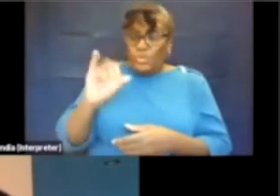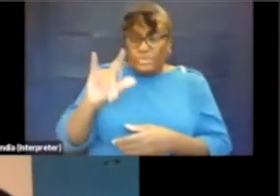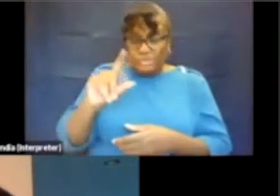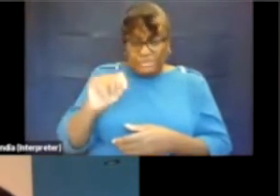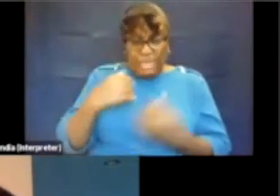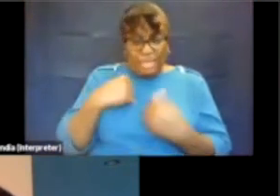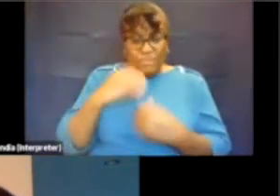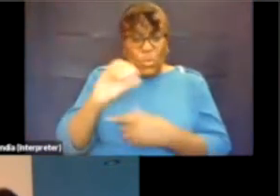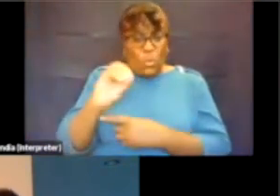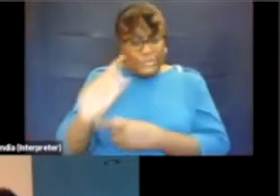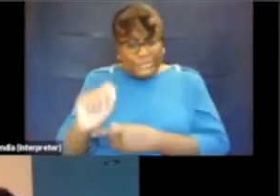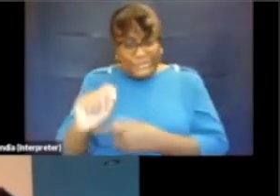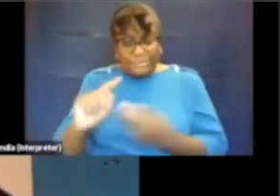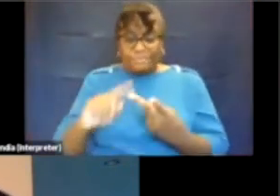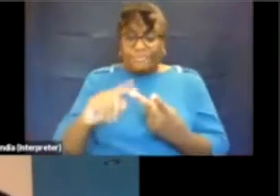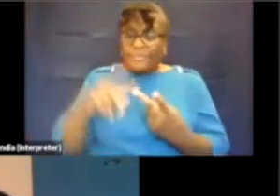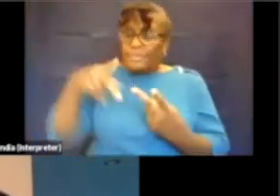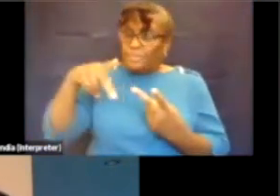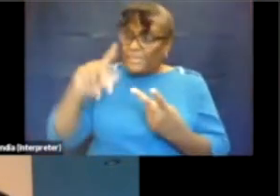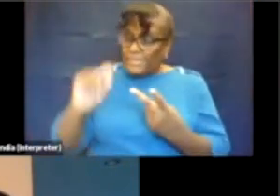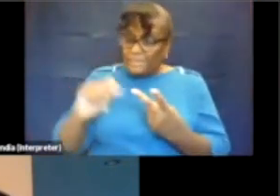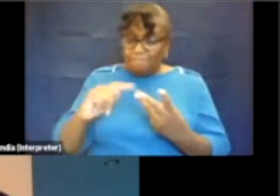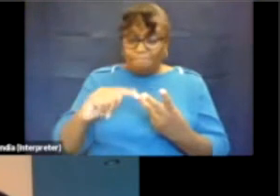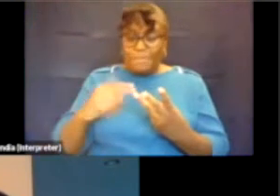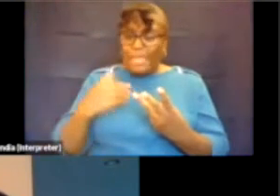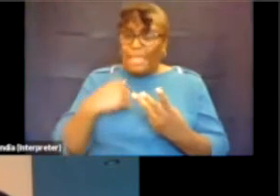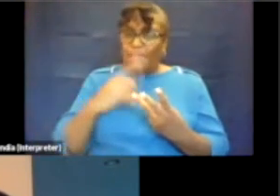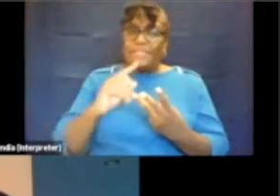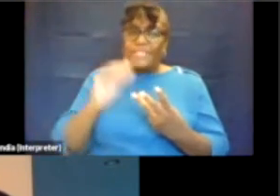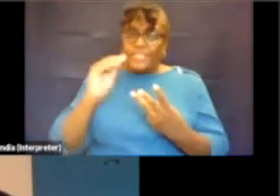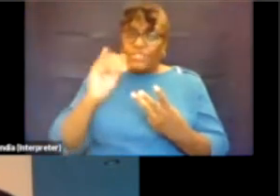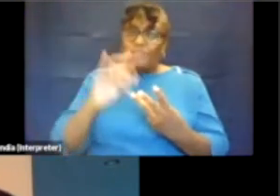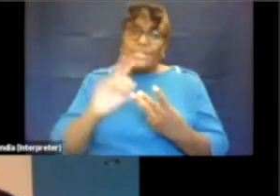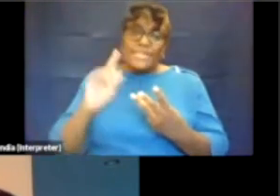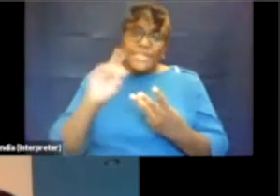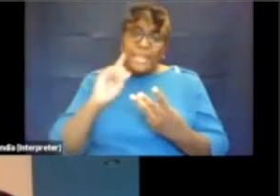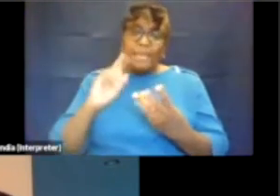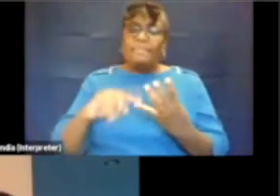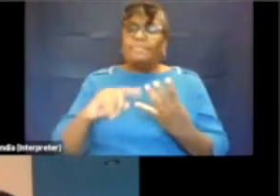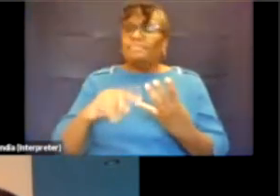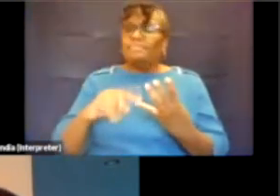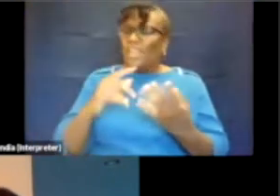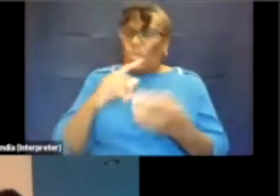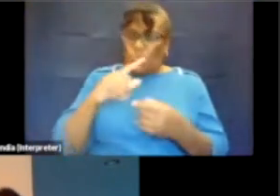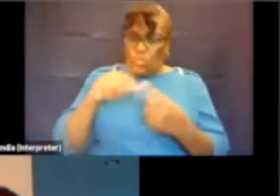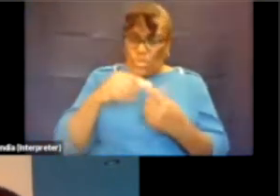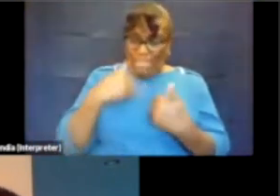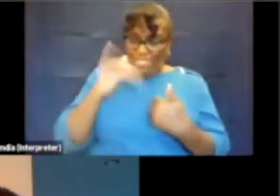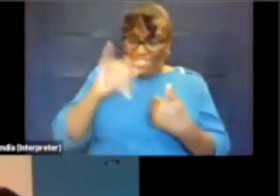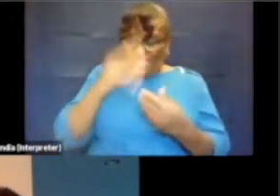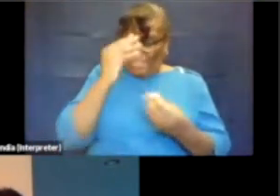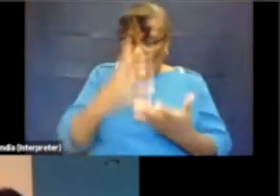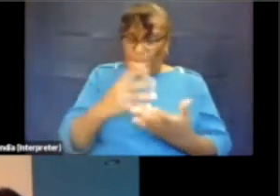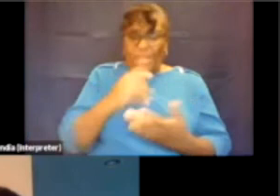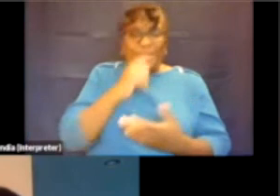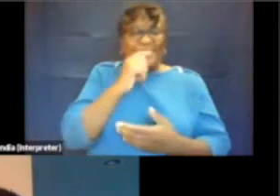of the deaf? Is it just gen ed? And when you have that information, making sure that, again, it doesn't have to be an